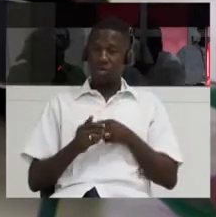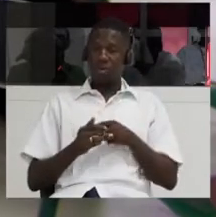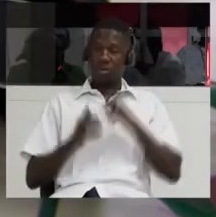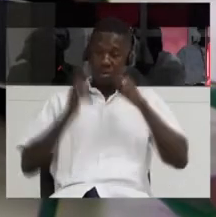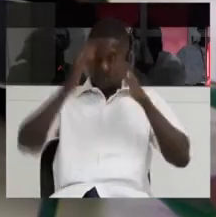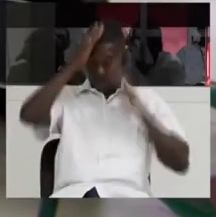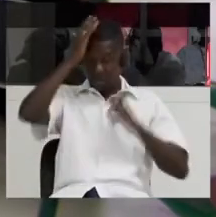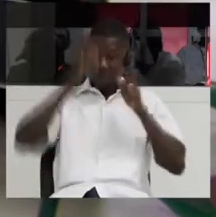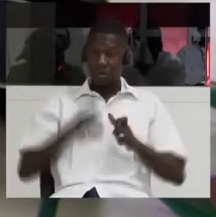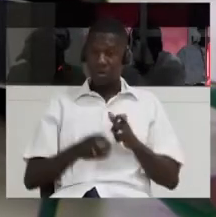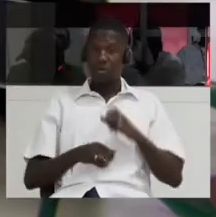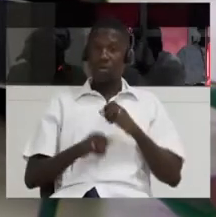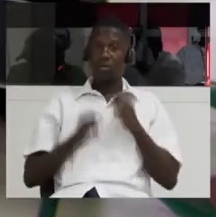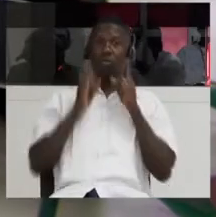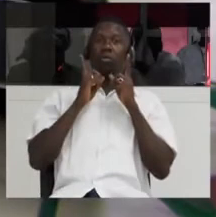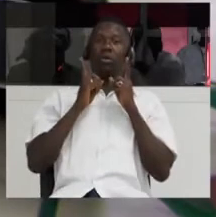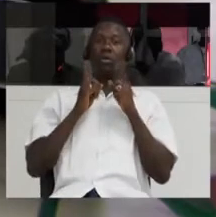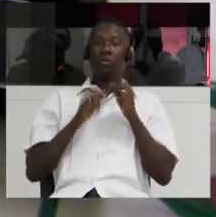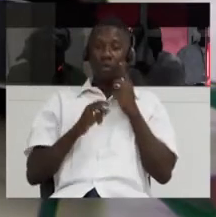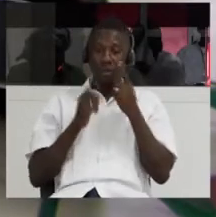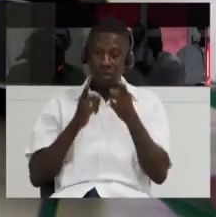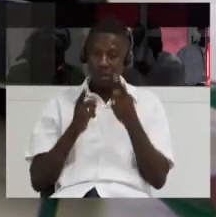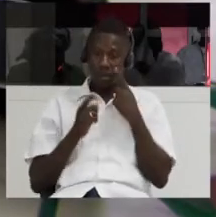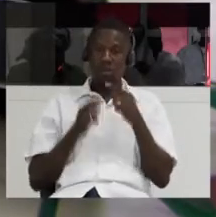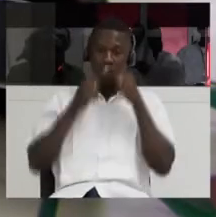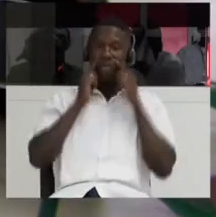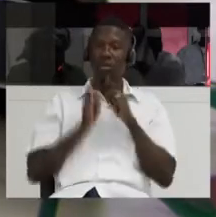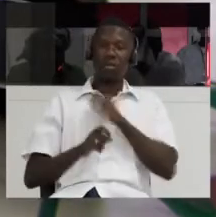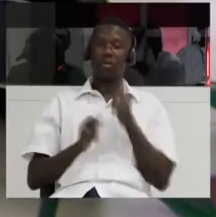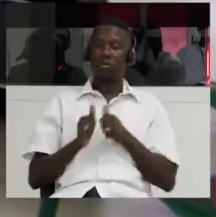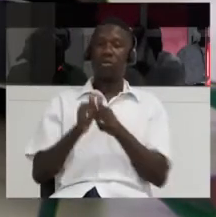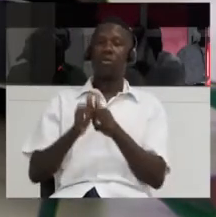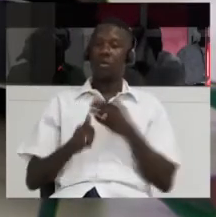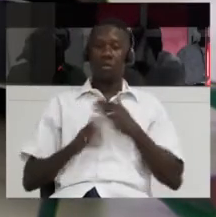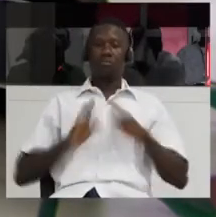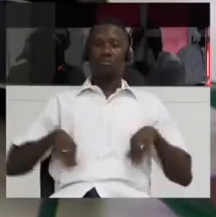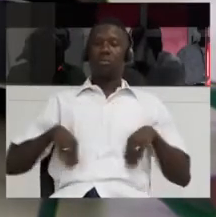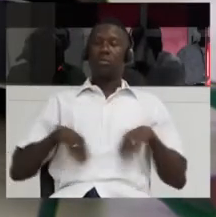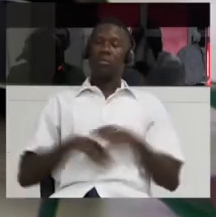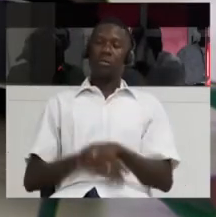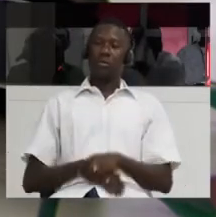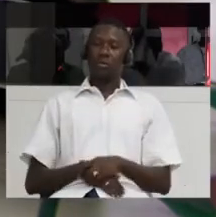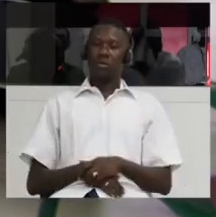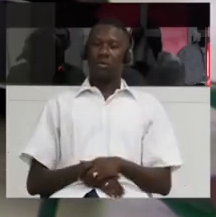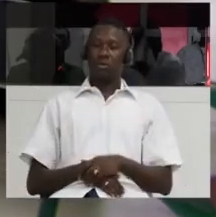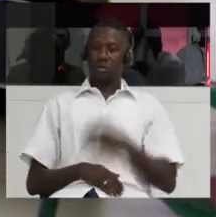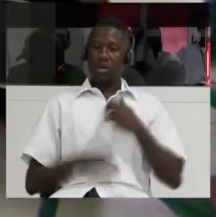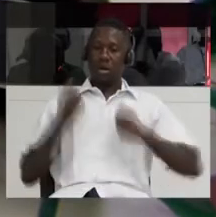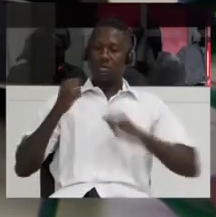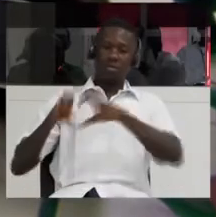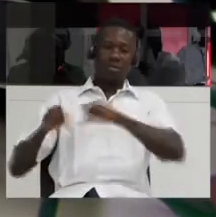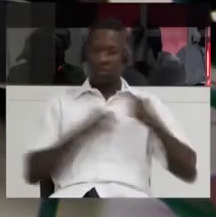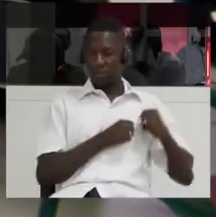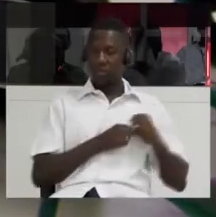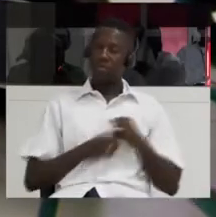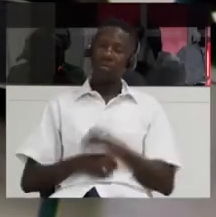saw Edward and his color, he cannot react. So he was disarmed. Together with those